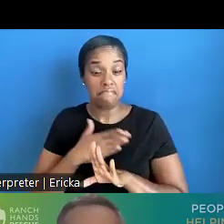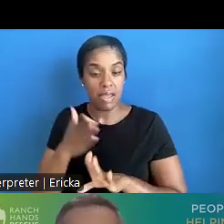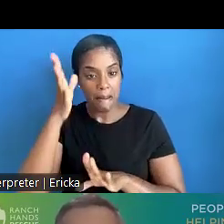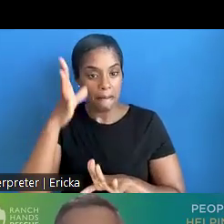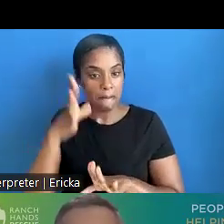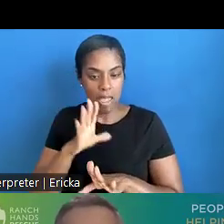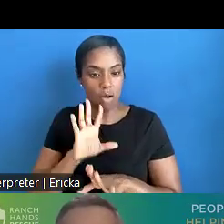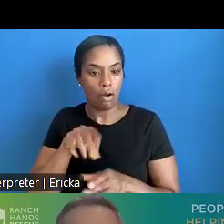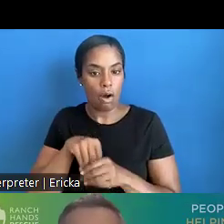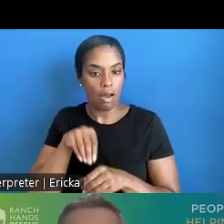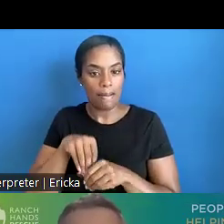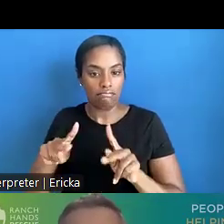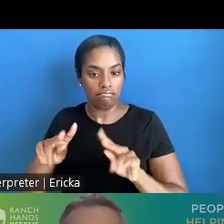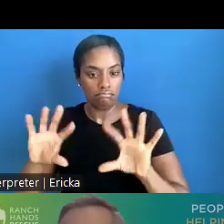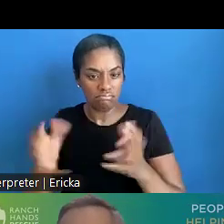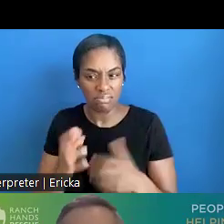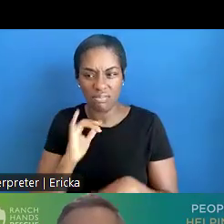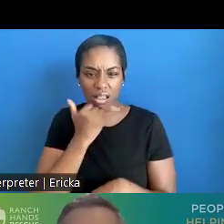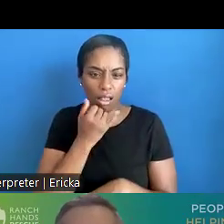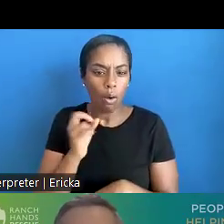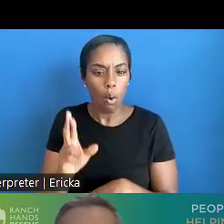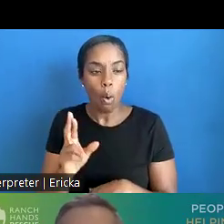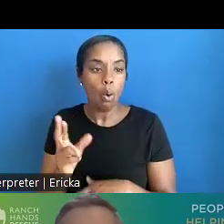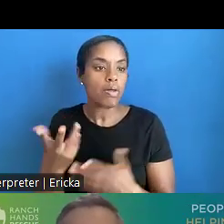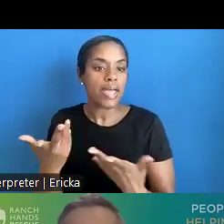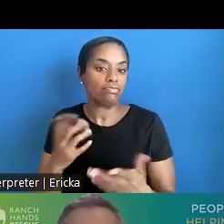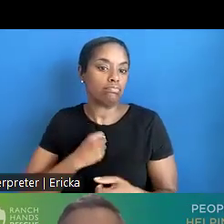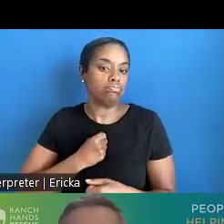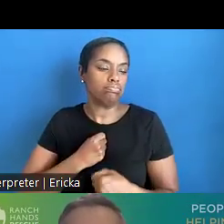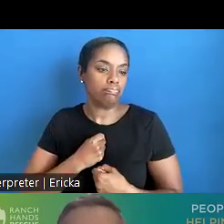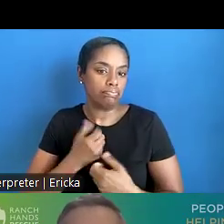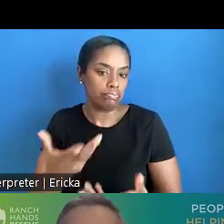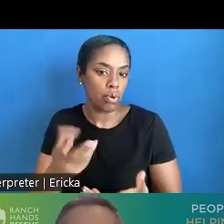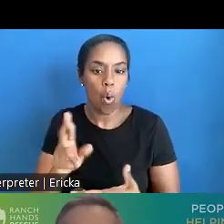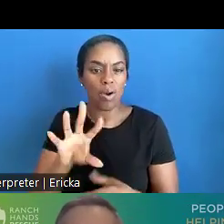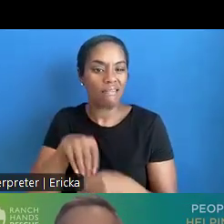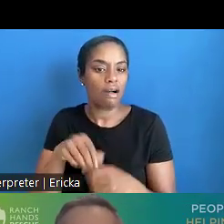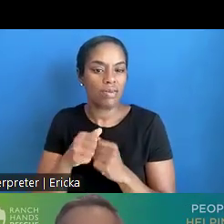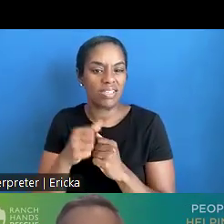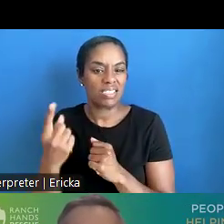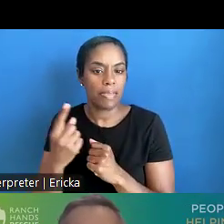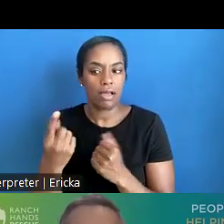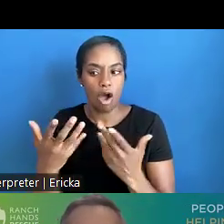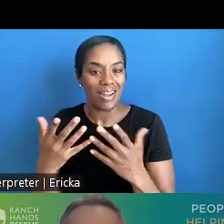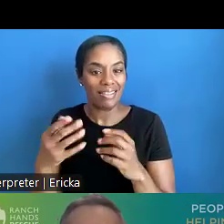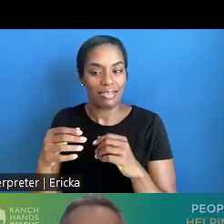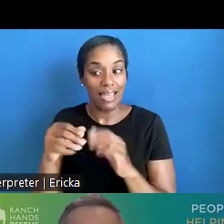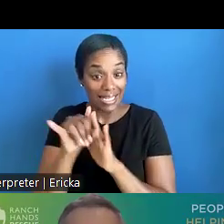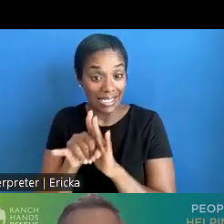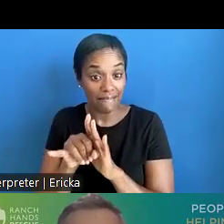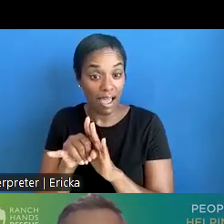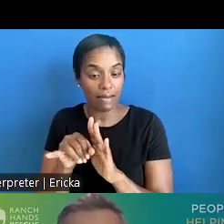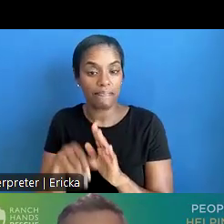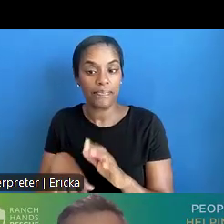the population by accident or happened to self-disclose or were part of something already that had them identified. But